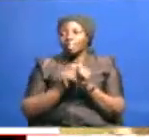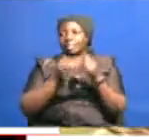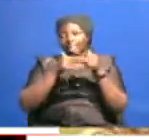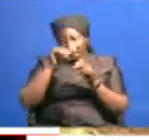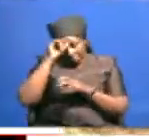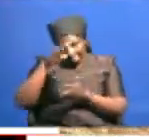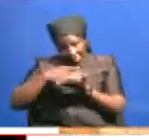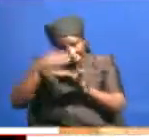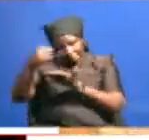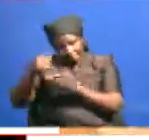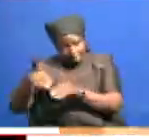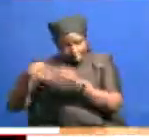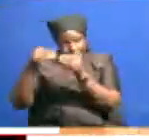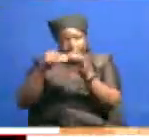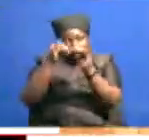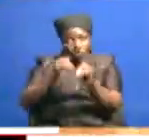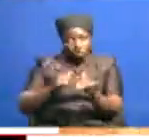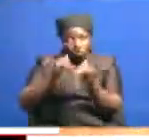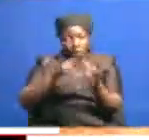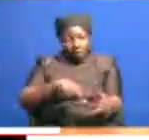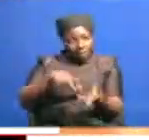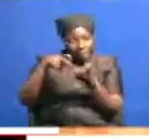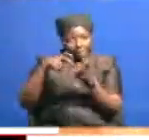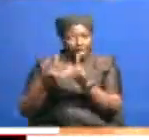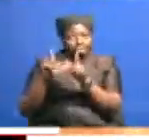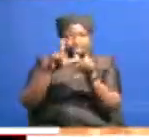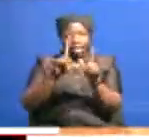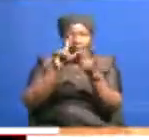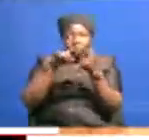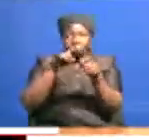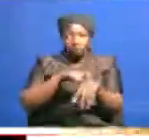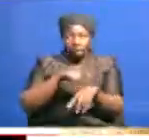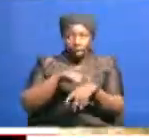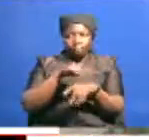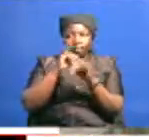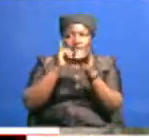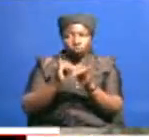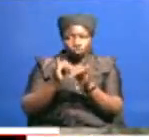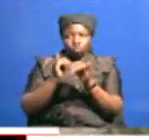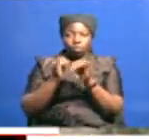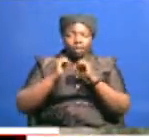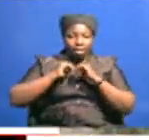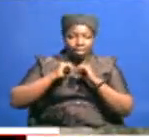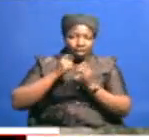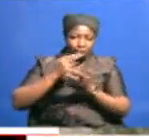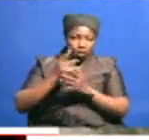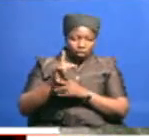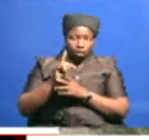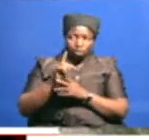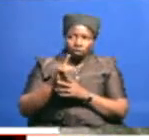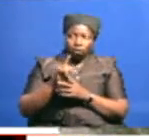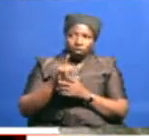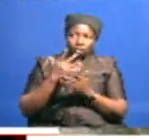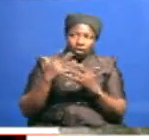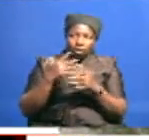the issuance of new mining permits until the new airborne survey is concluded. Mvurya says small-scale miners